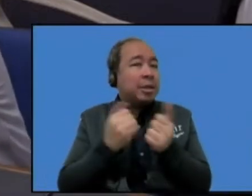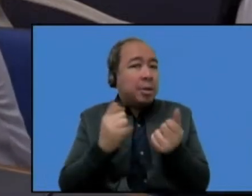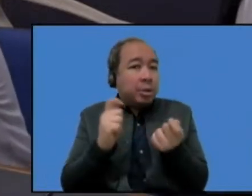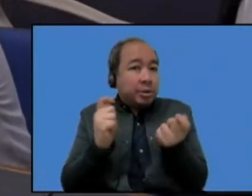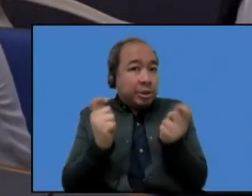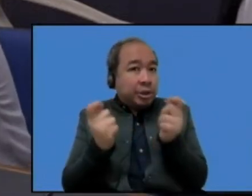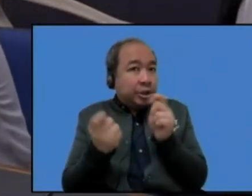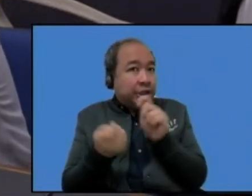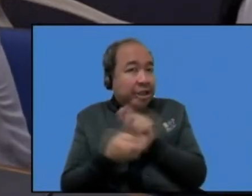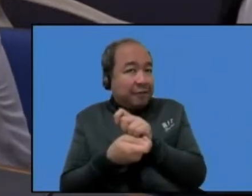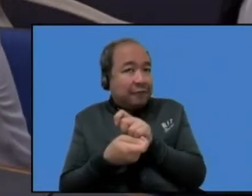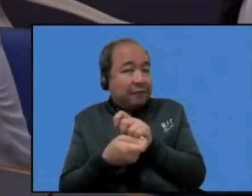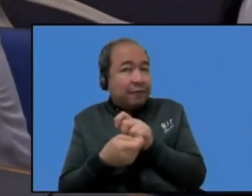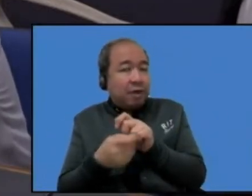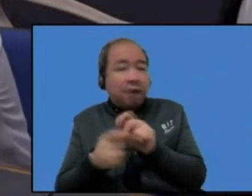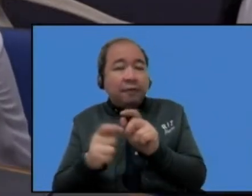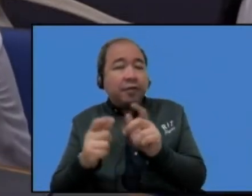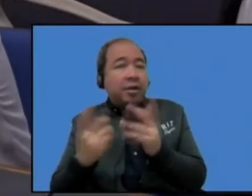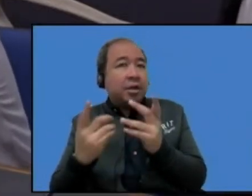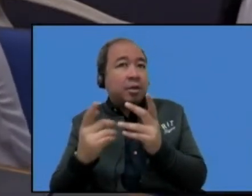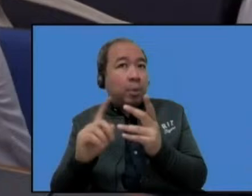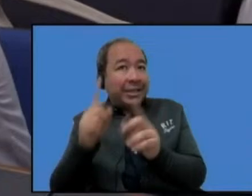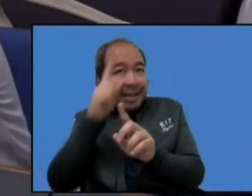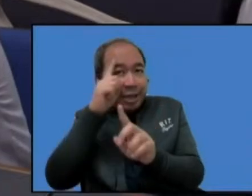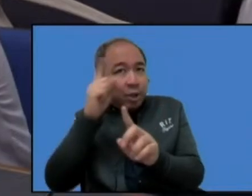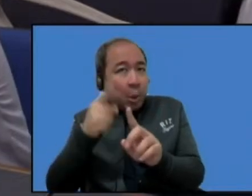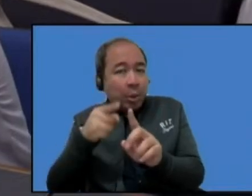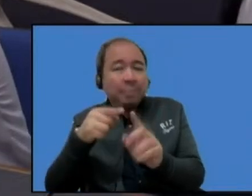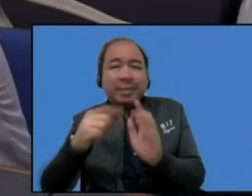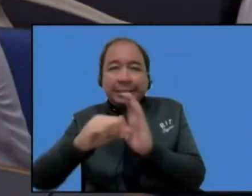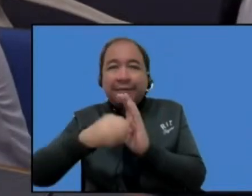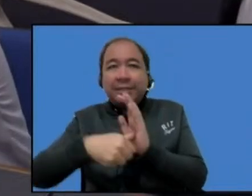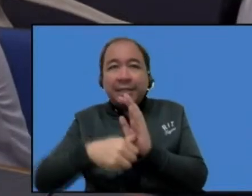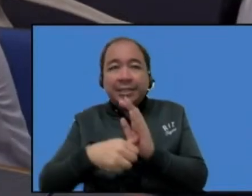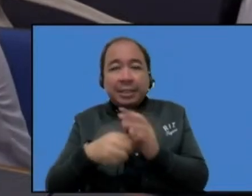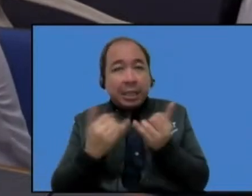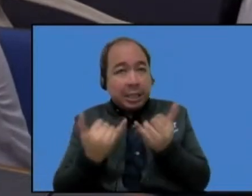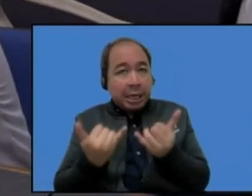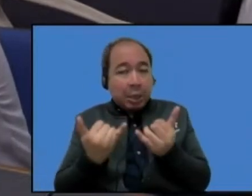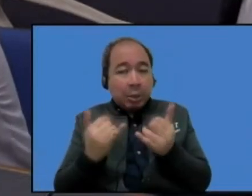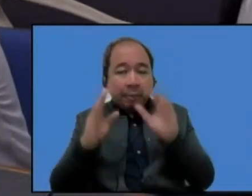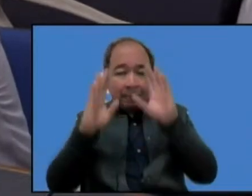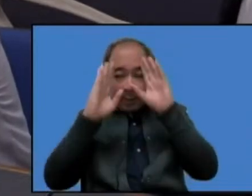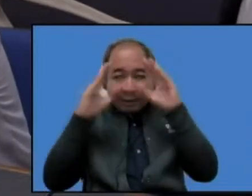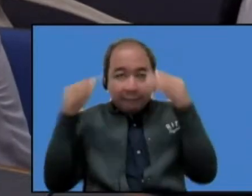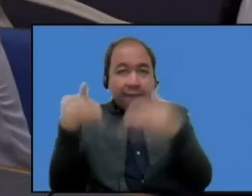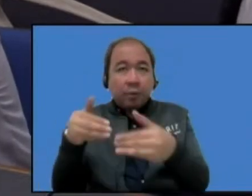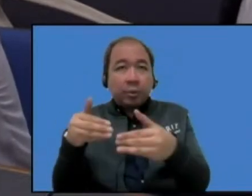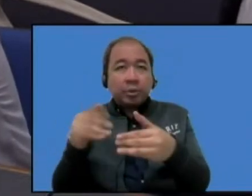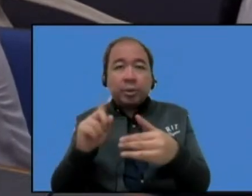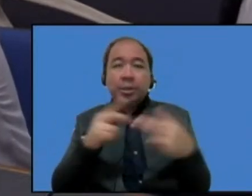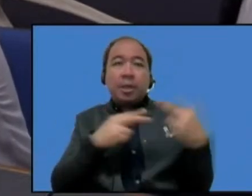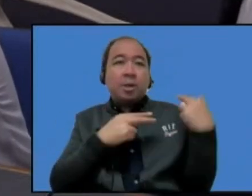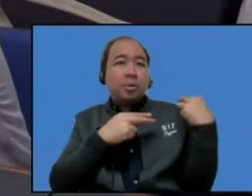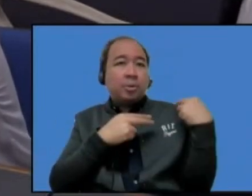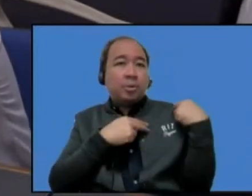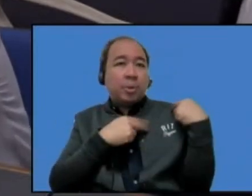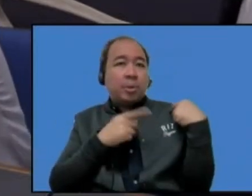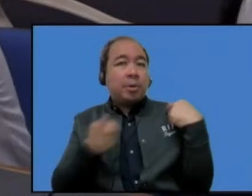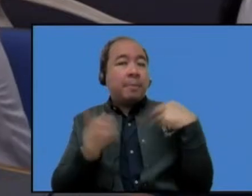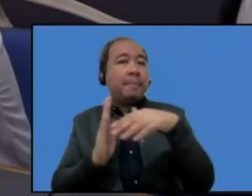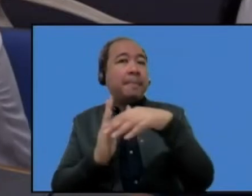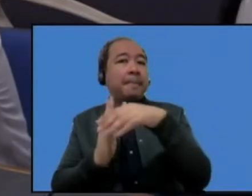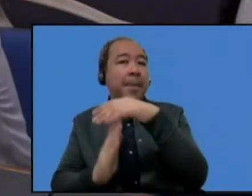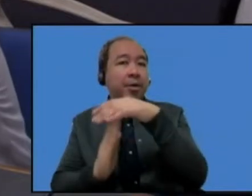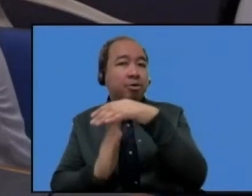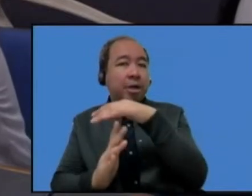out. Because what has yet to be looked into is the role of our migrants in terms of